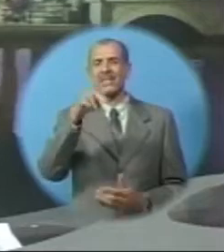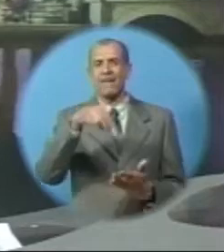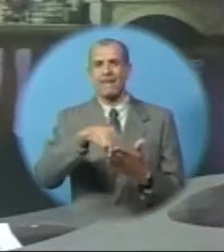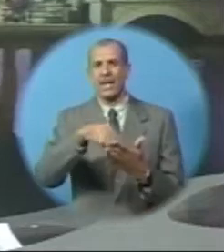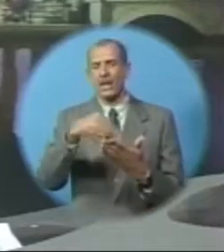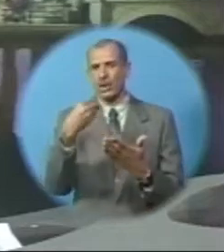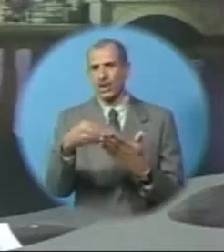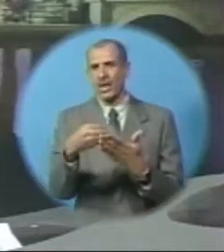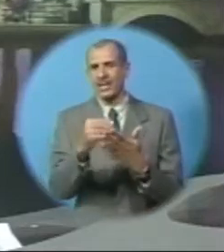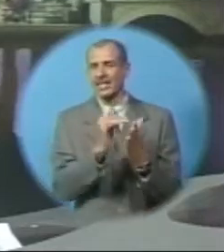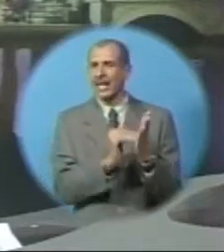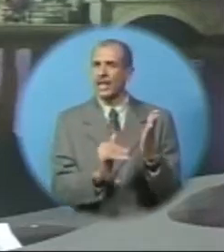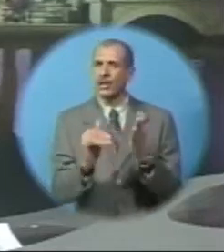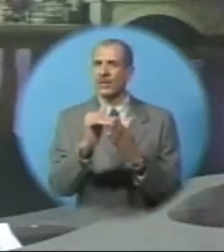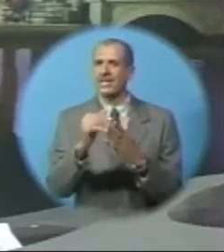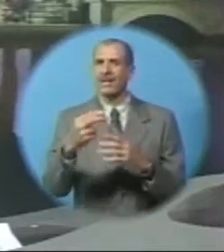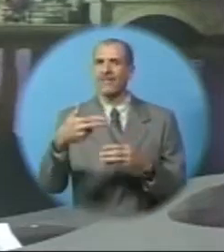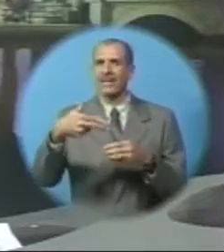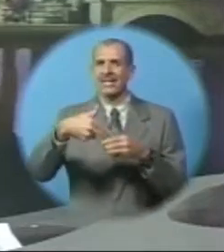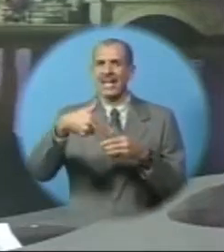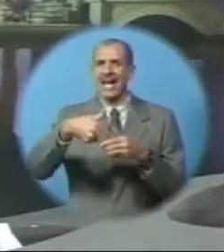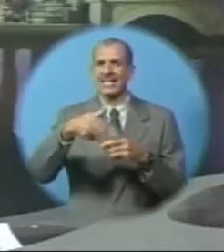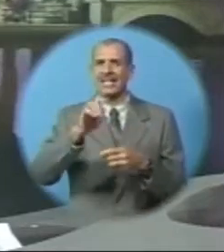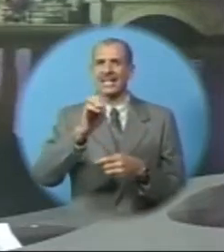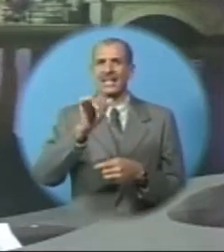announced increases in the price of gas and diesel.